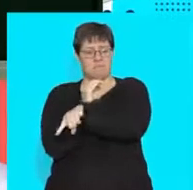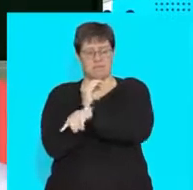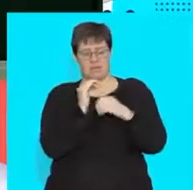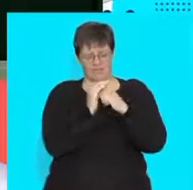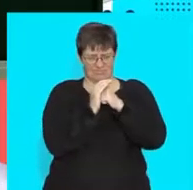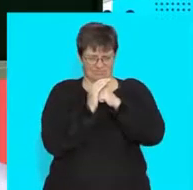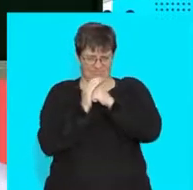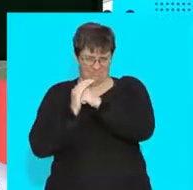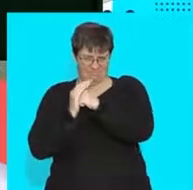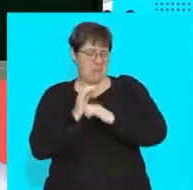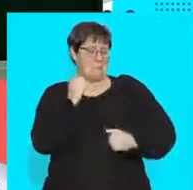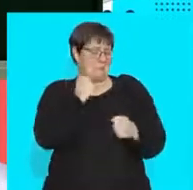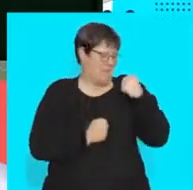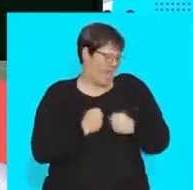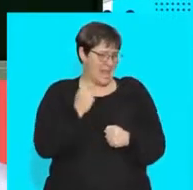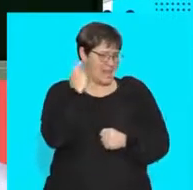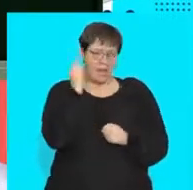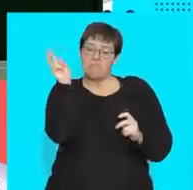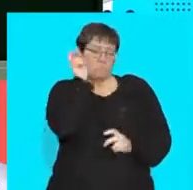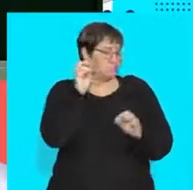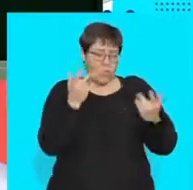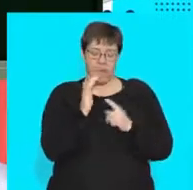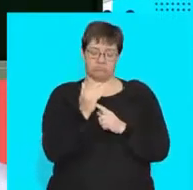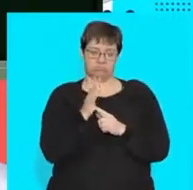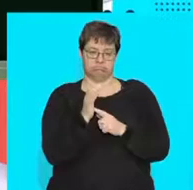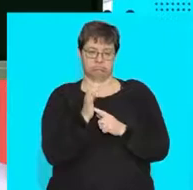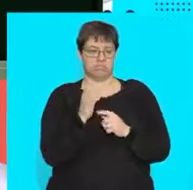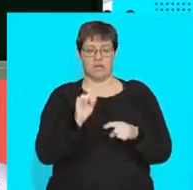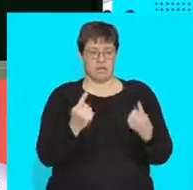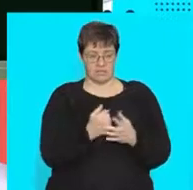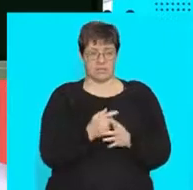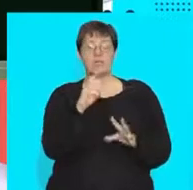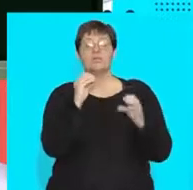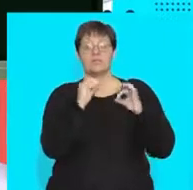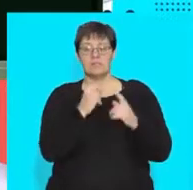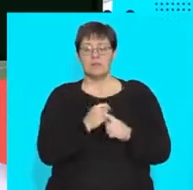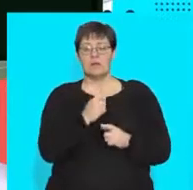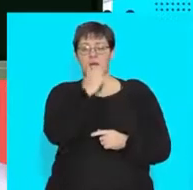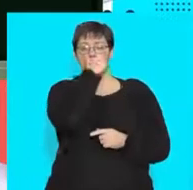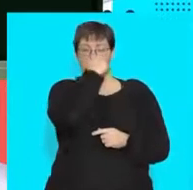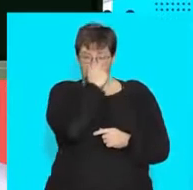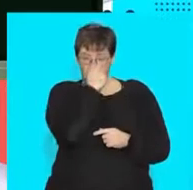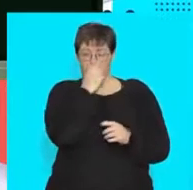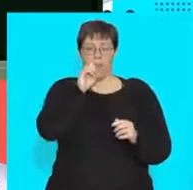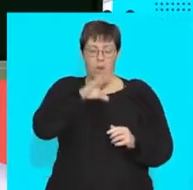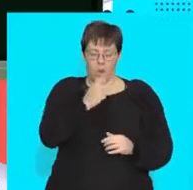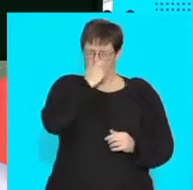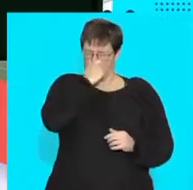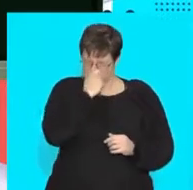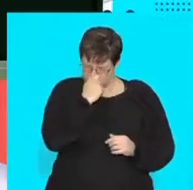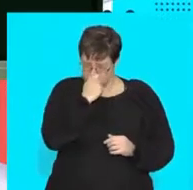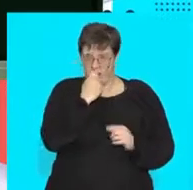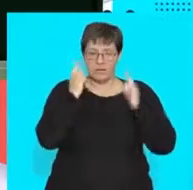same, right? So you start to get a lot of pain. And you can't hear because it can't vibrate. So they teach you to close your nose